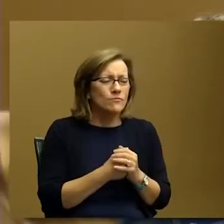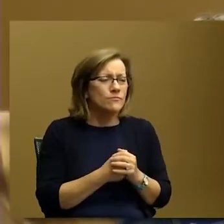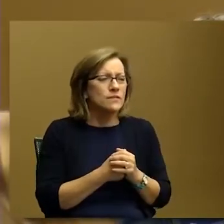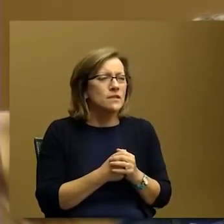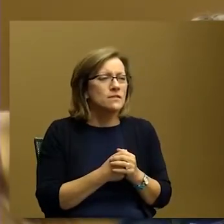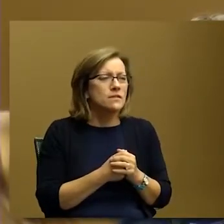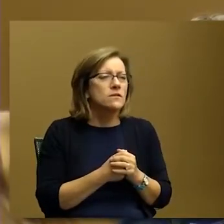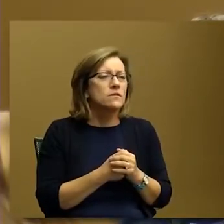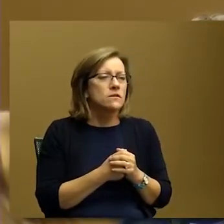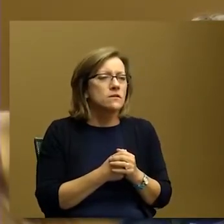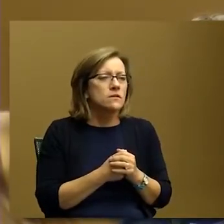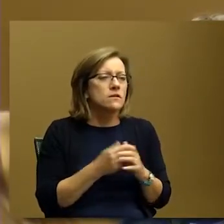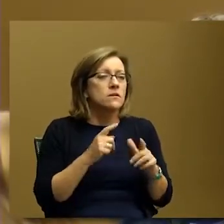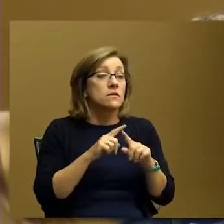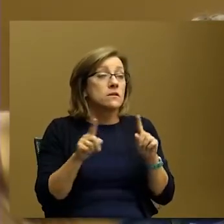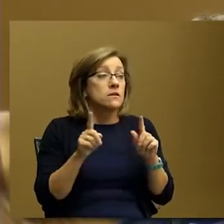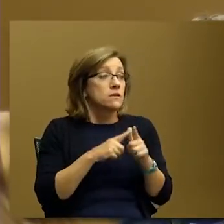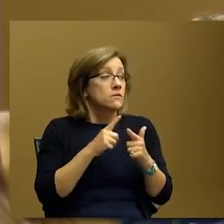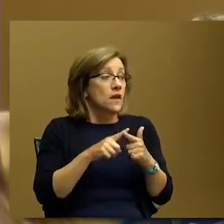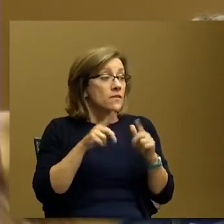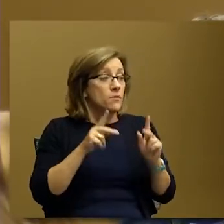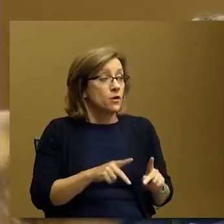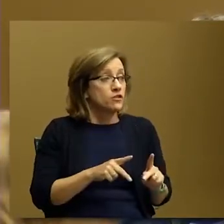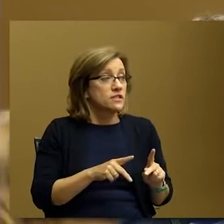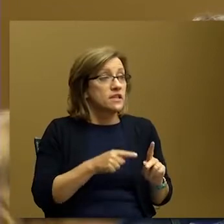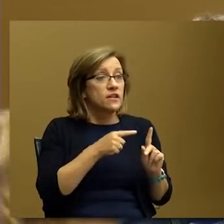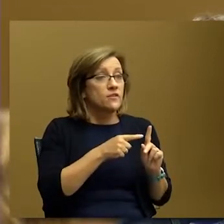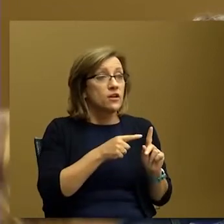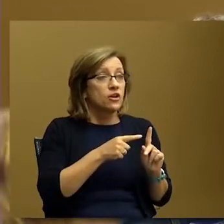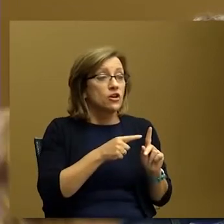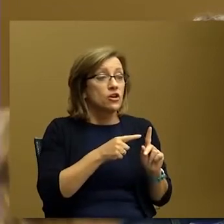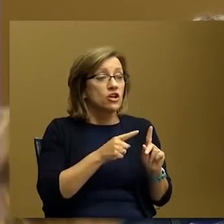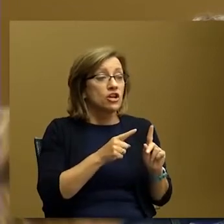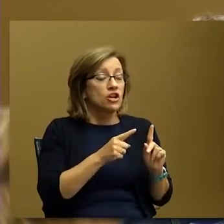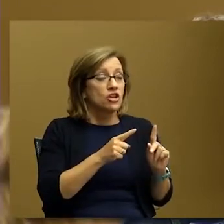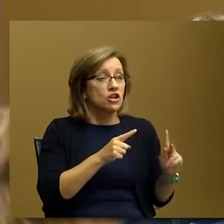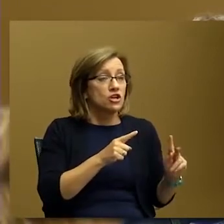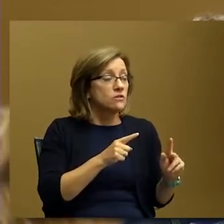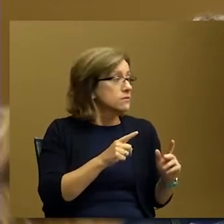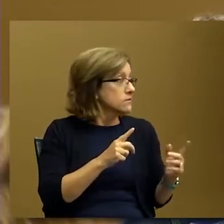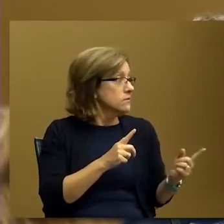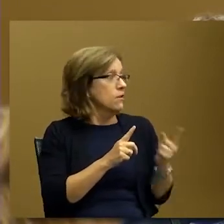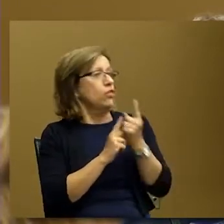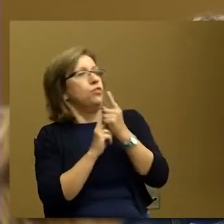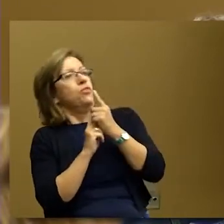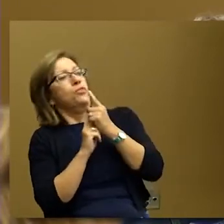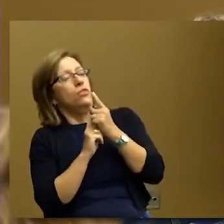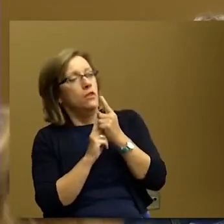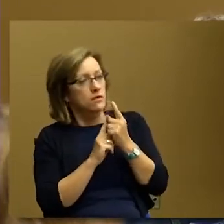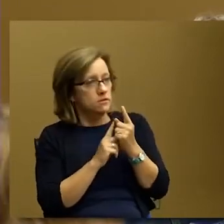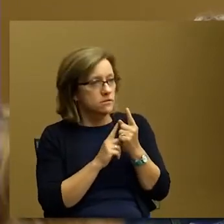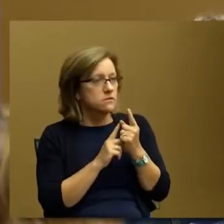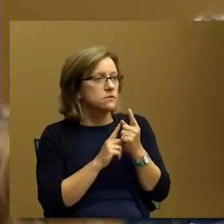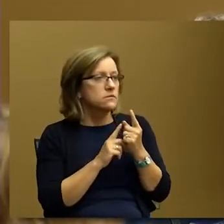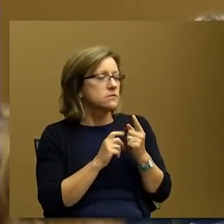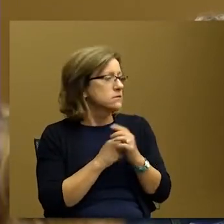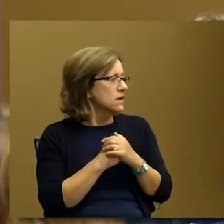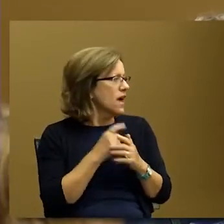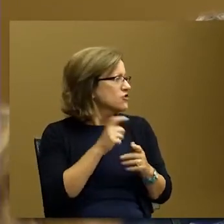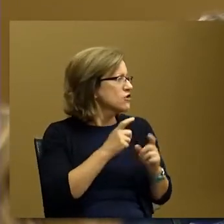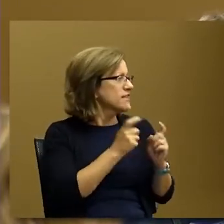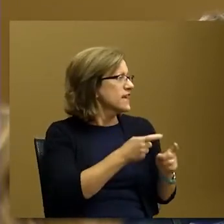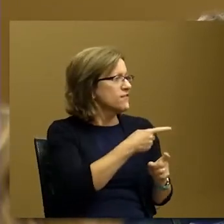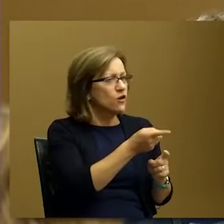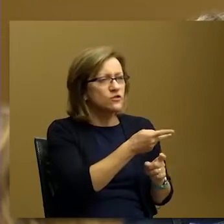But then the person that they're acting on, much like I've been acting on these two ladies, they deserve a prize, by the